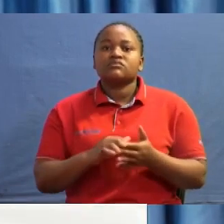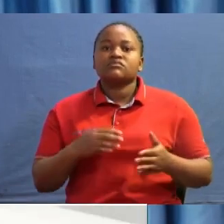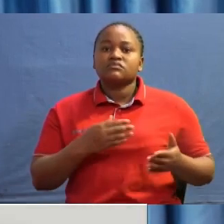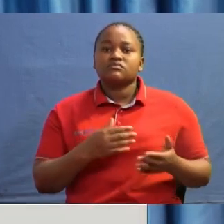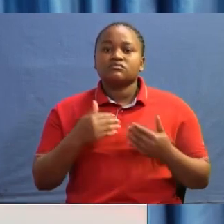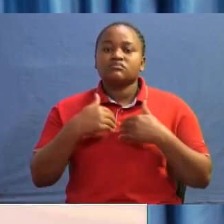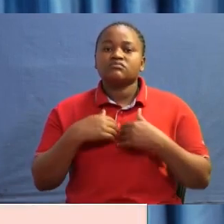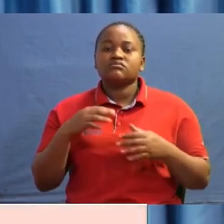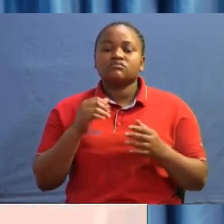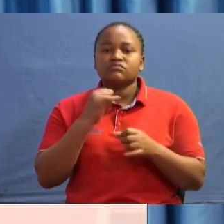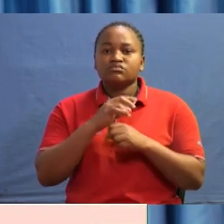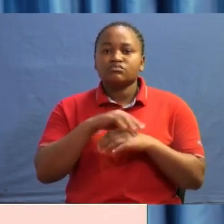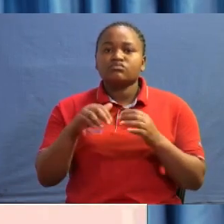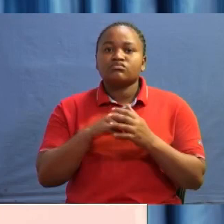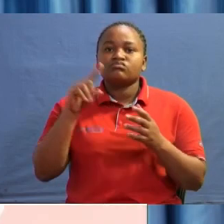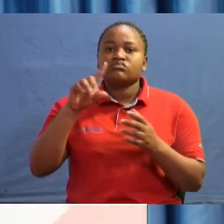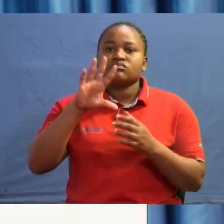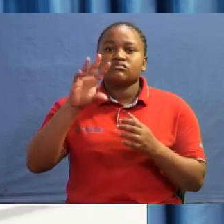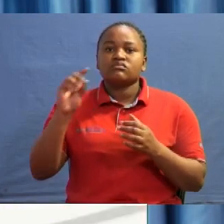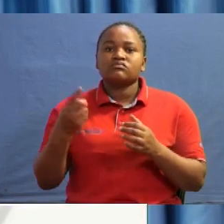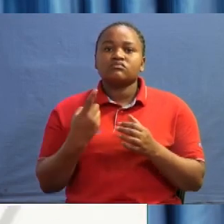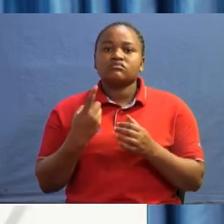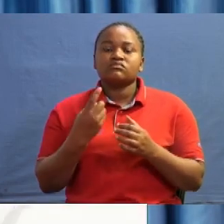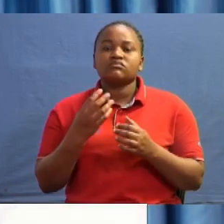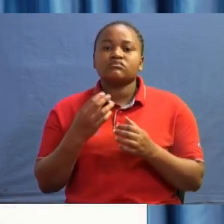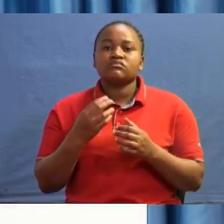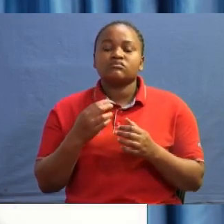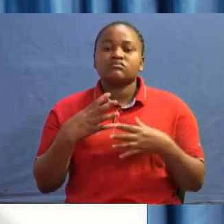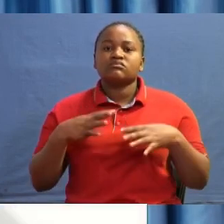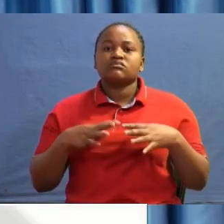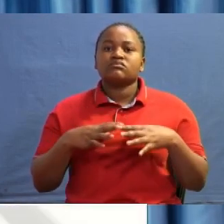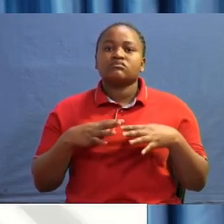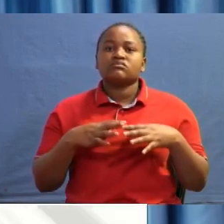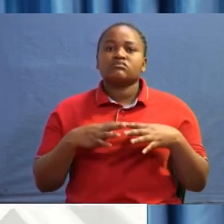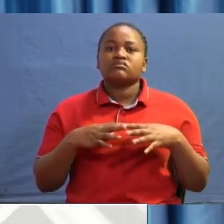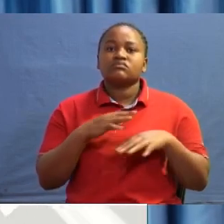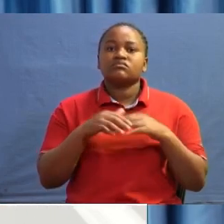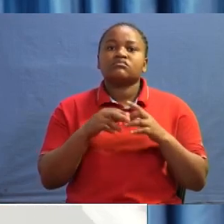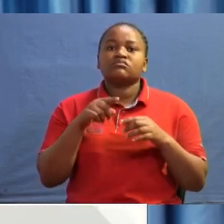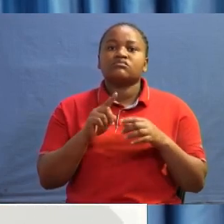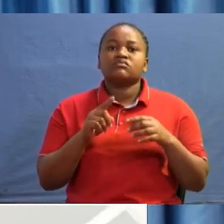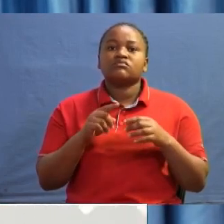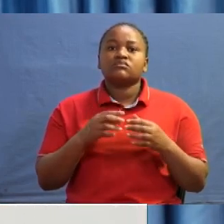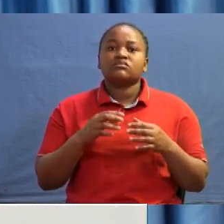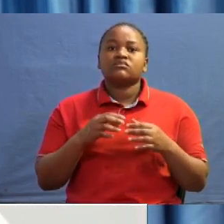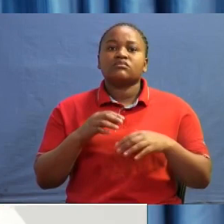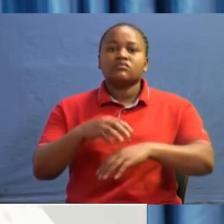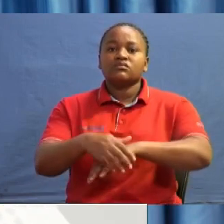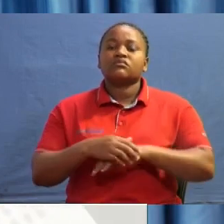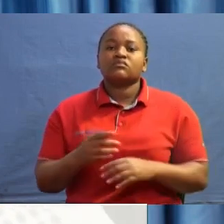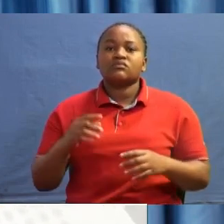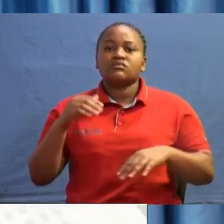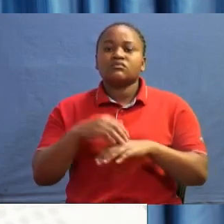sure all the 1,500 plus or minus doctors, all of them, are absorbed at once.